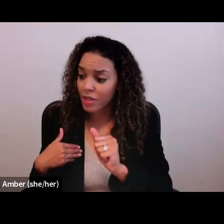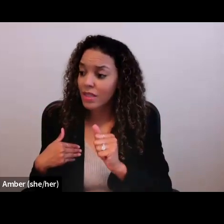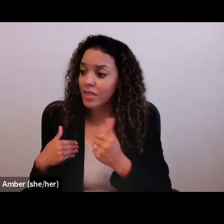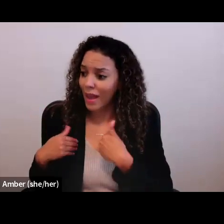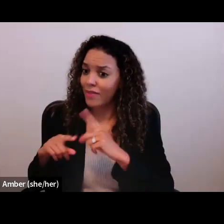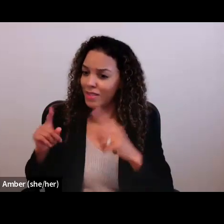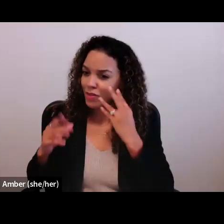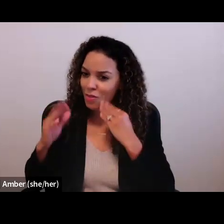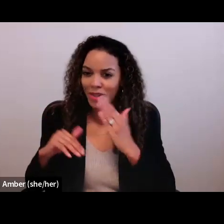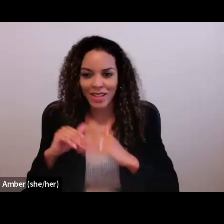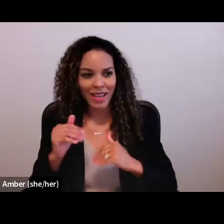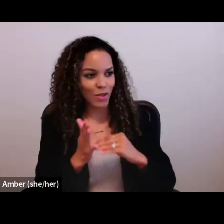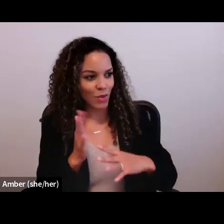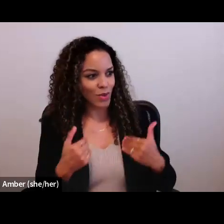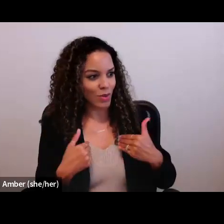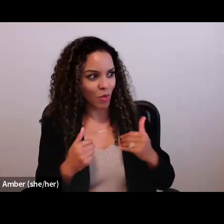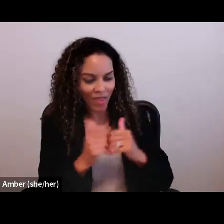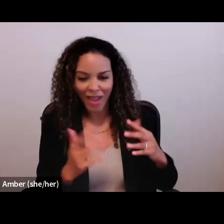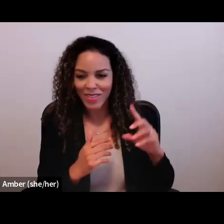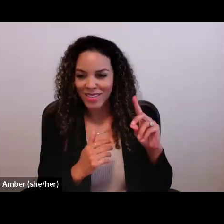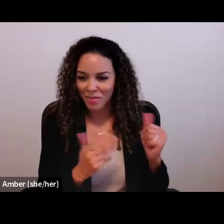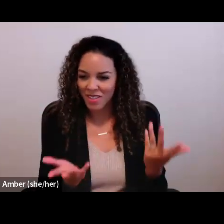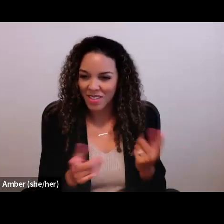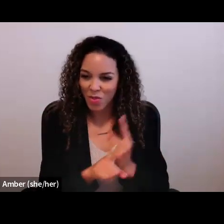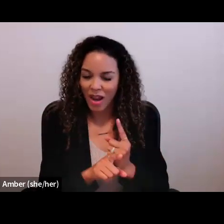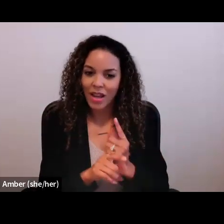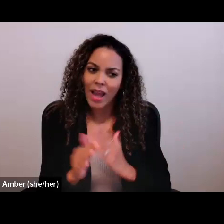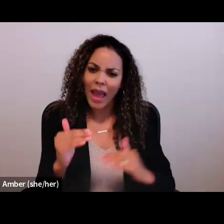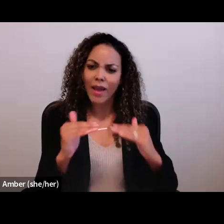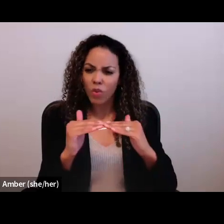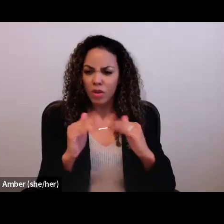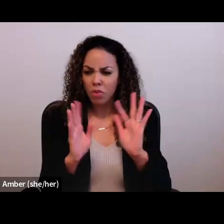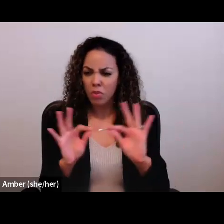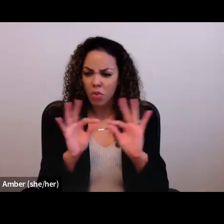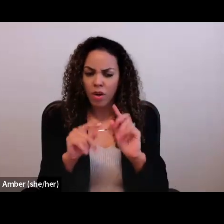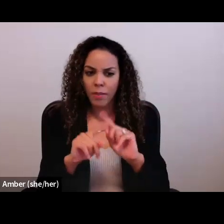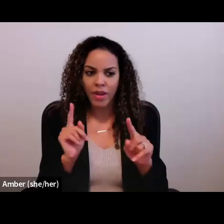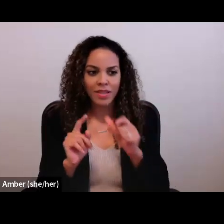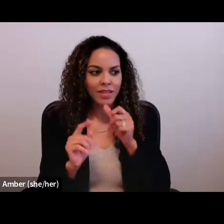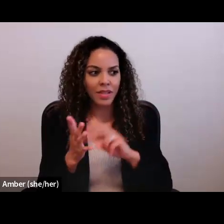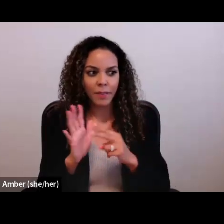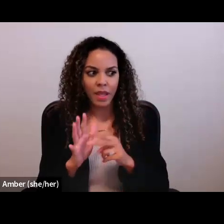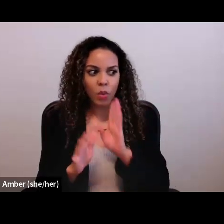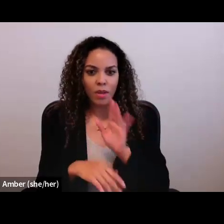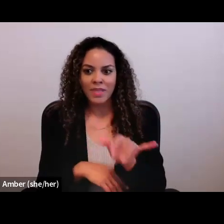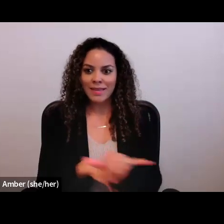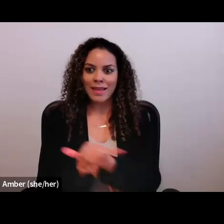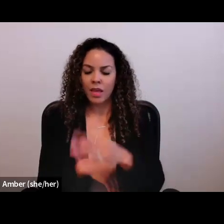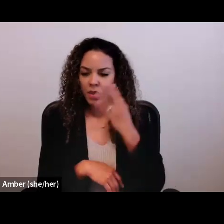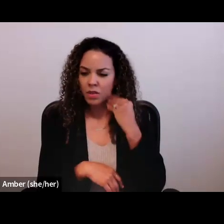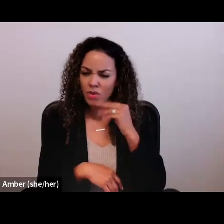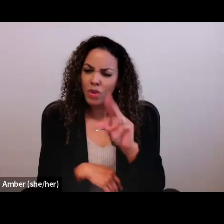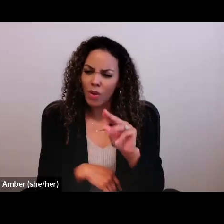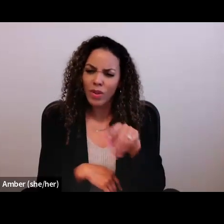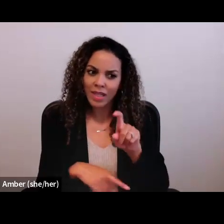or without disabilities. Equitable, right? But like, that doesn't mean that they're going to be the same, because they do need different supports